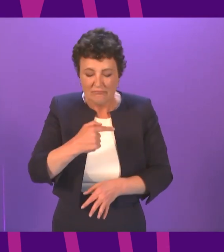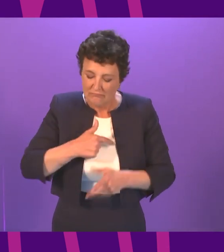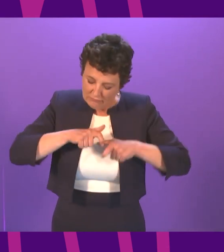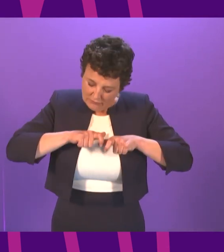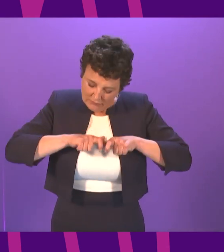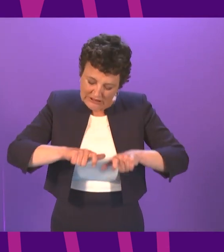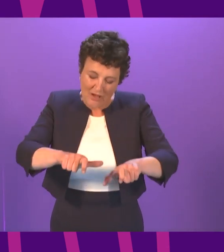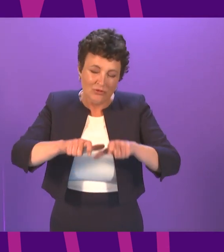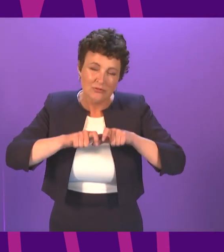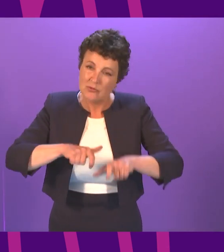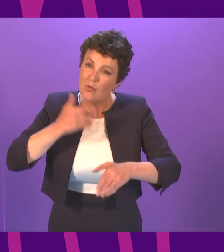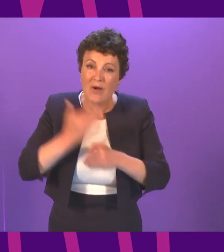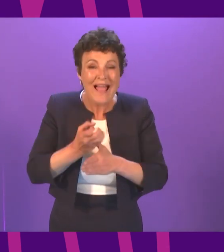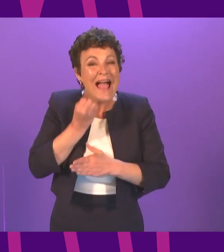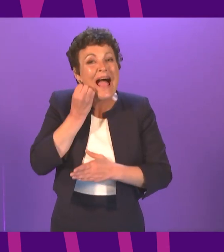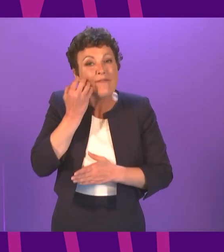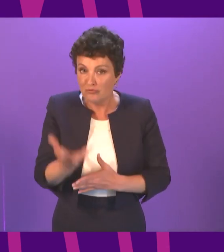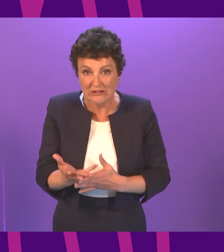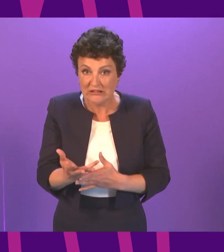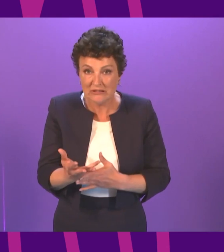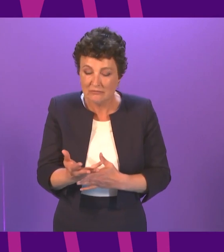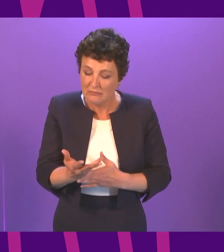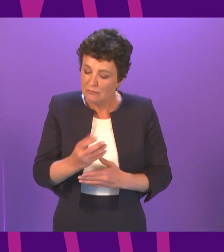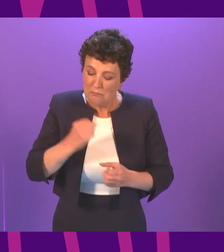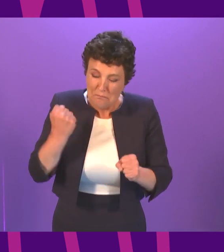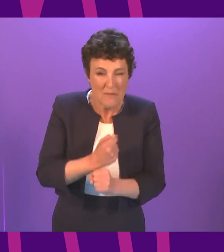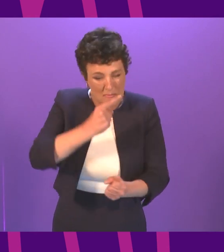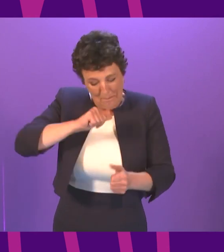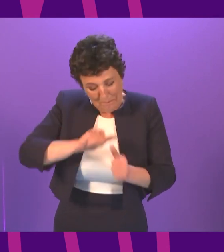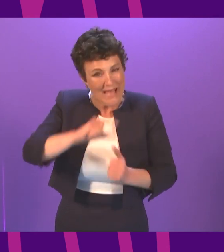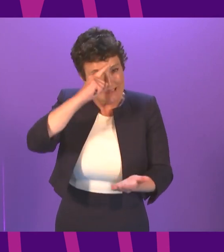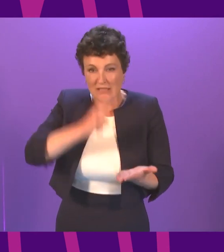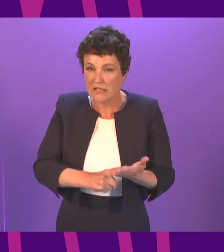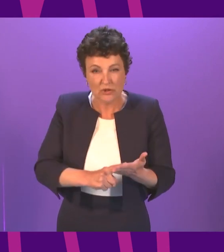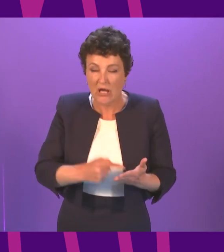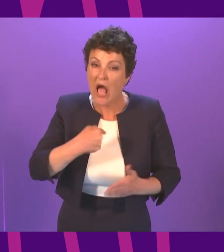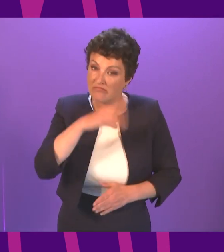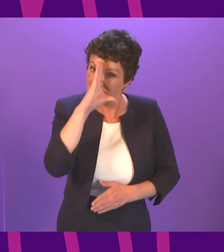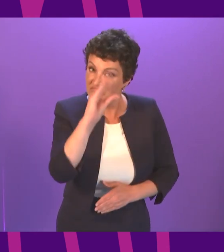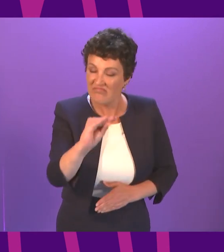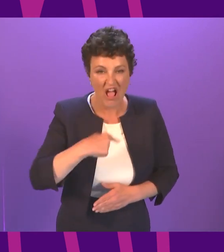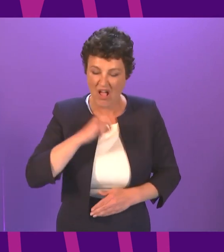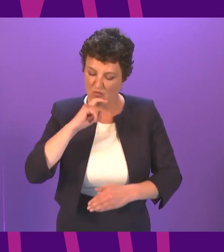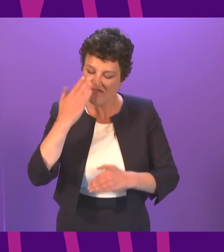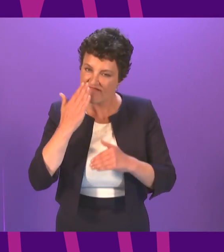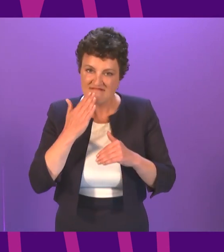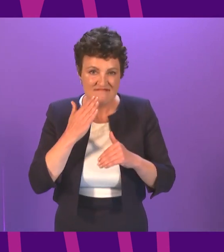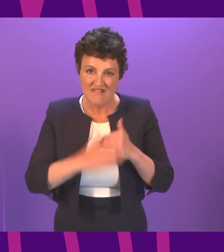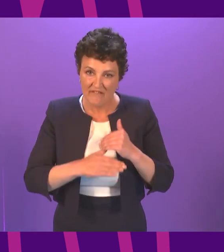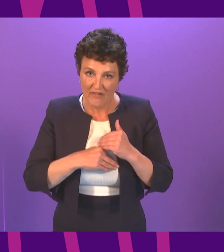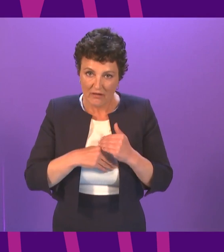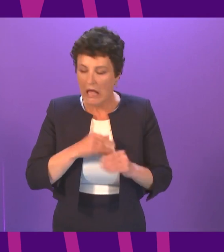every single day to make the best decisions possible, and I resolve never to shy away from the tough